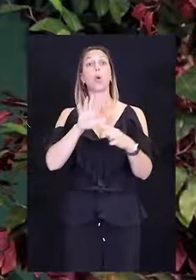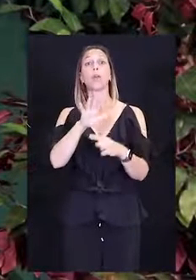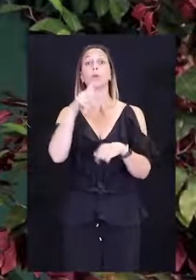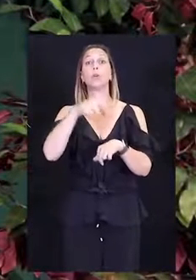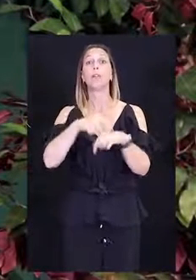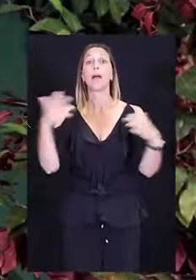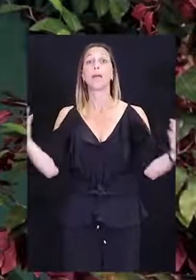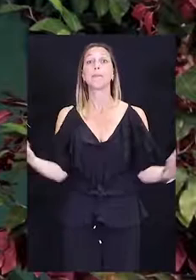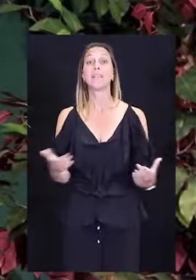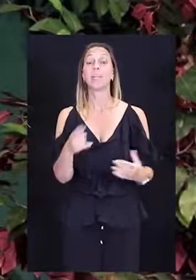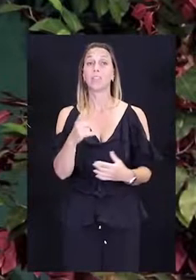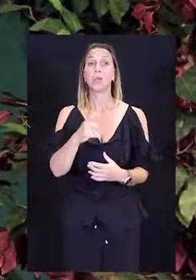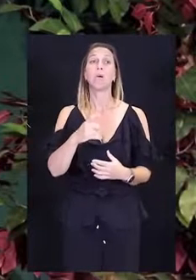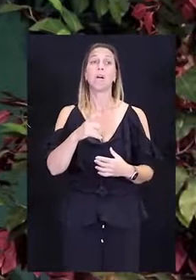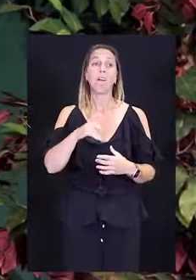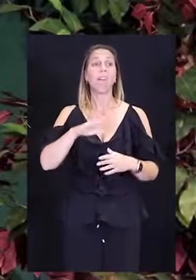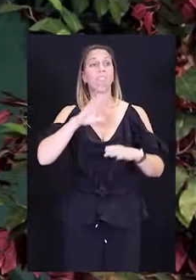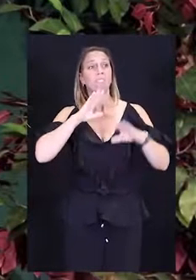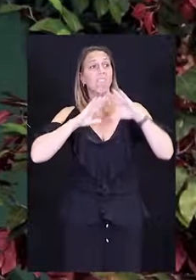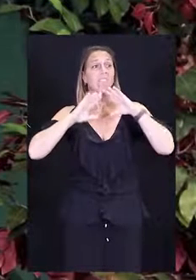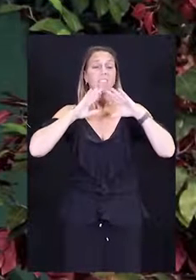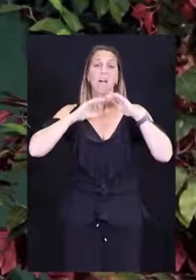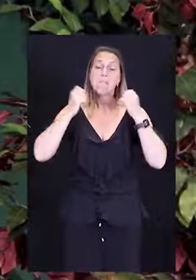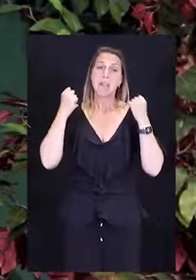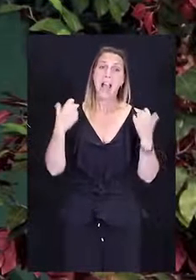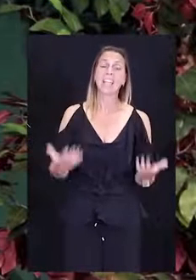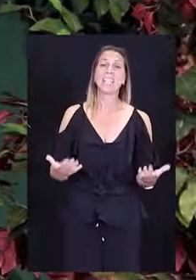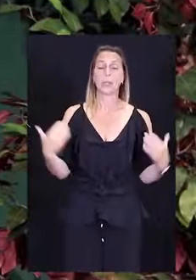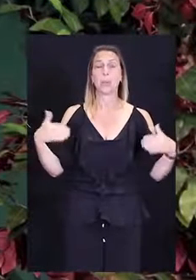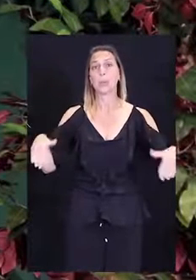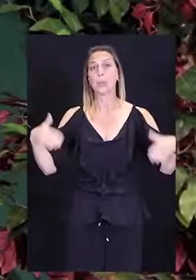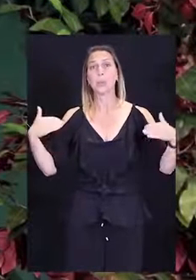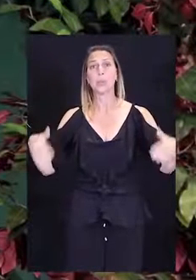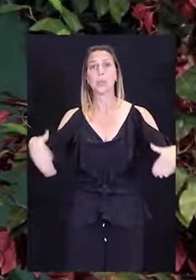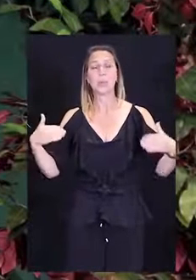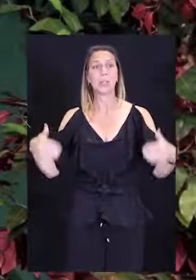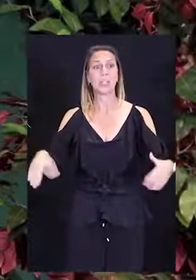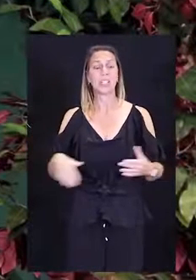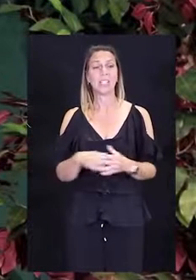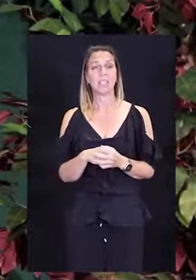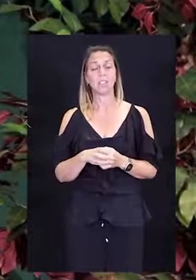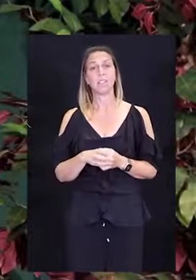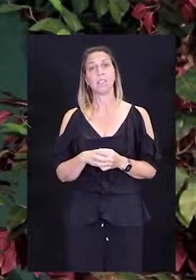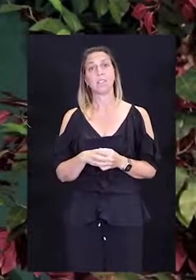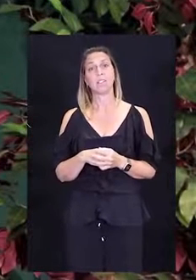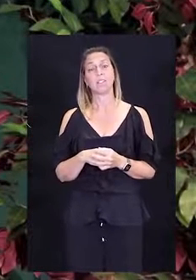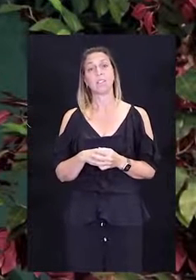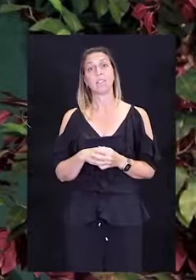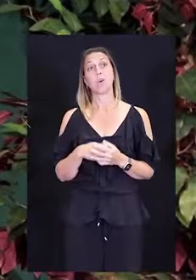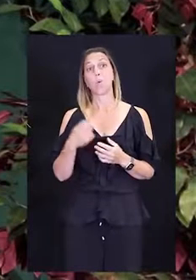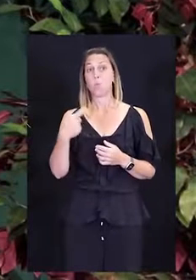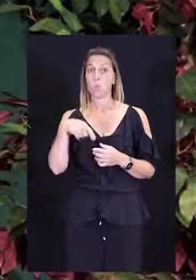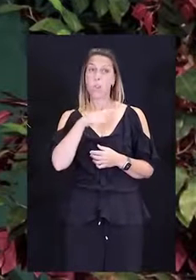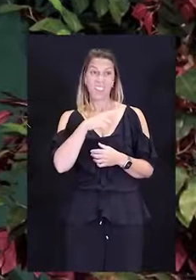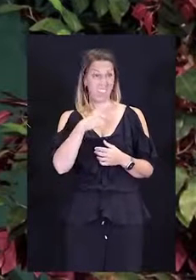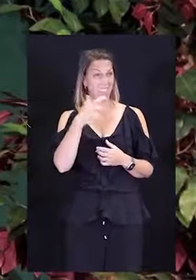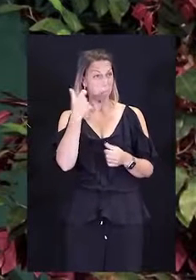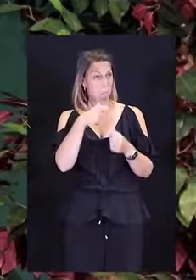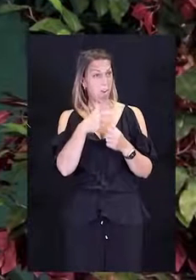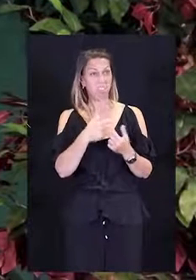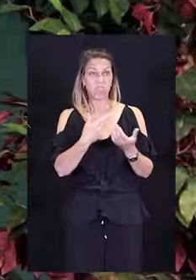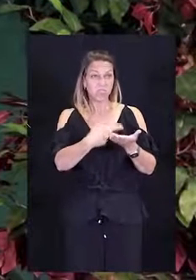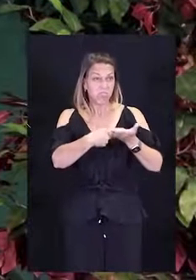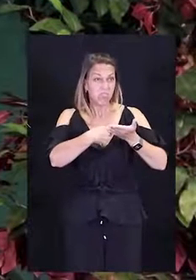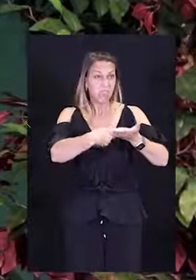CD, you dealt with some pretty petty issues and some very heavy topics. We had hard discussions that